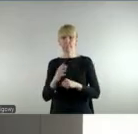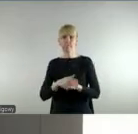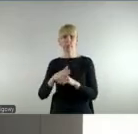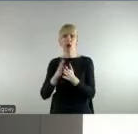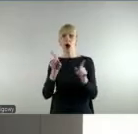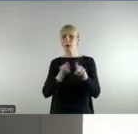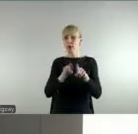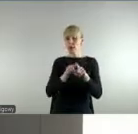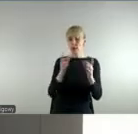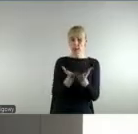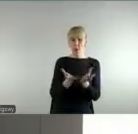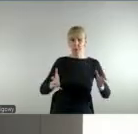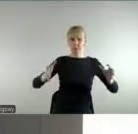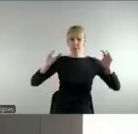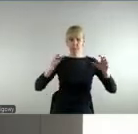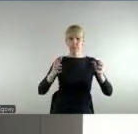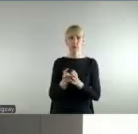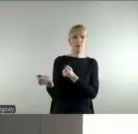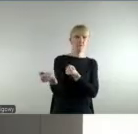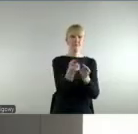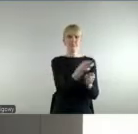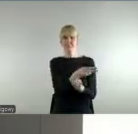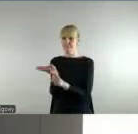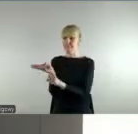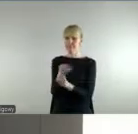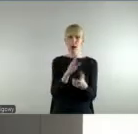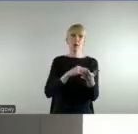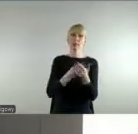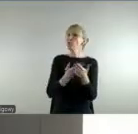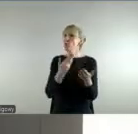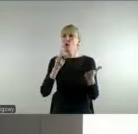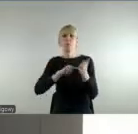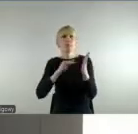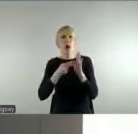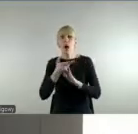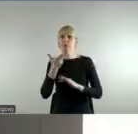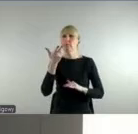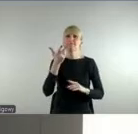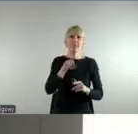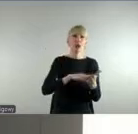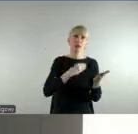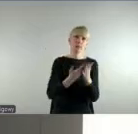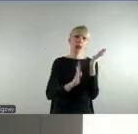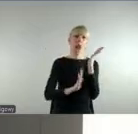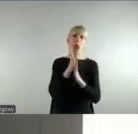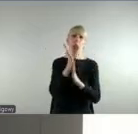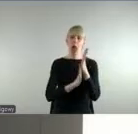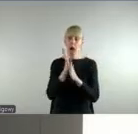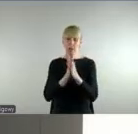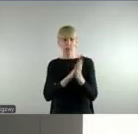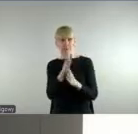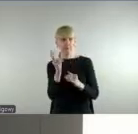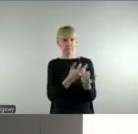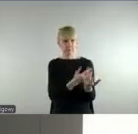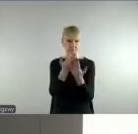trailers, movable water tanks, especially for fires in the forests,